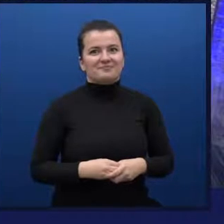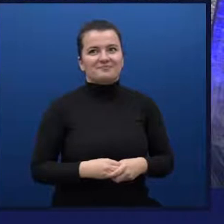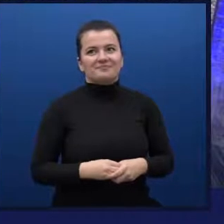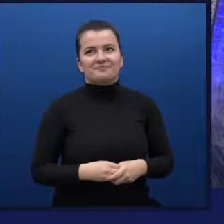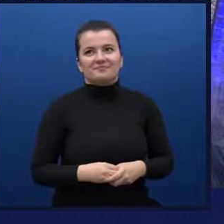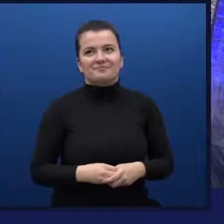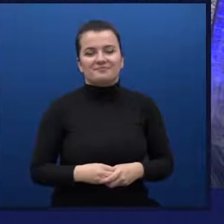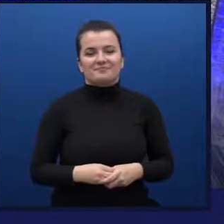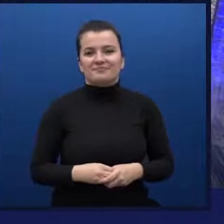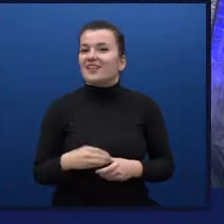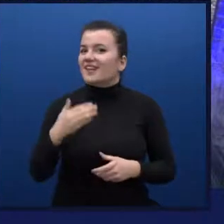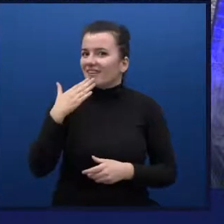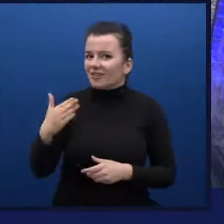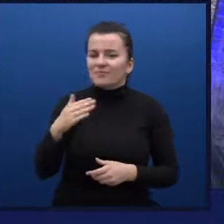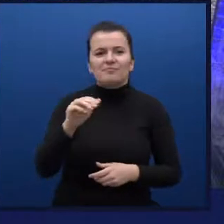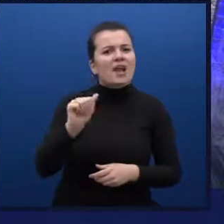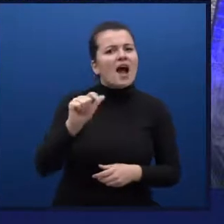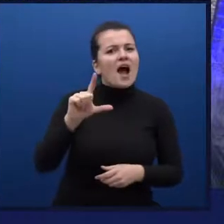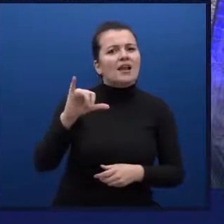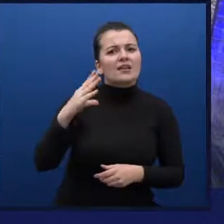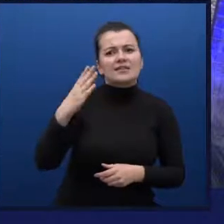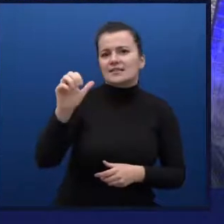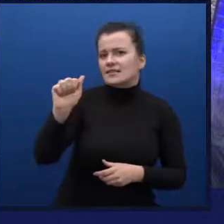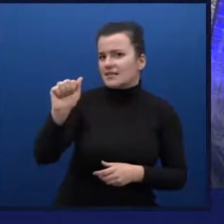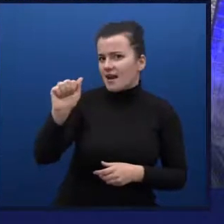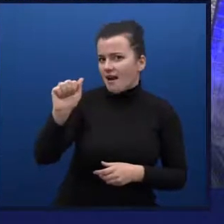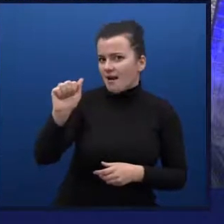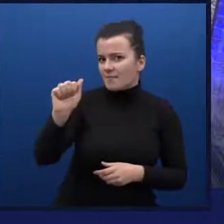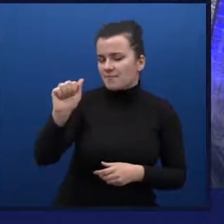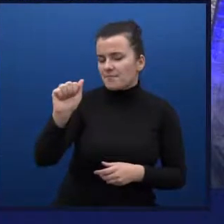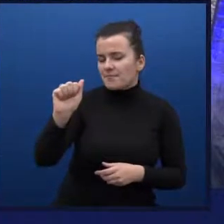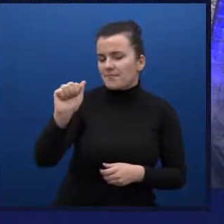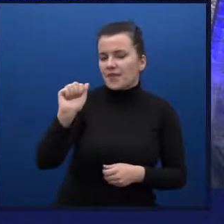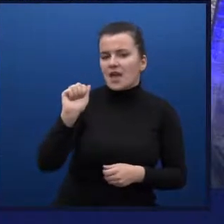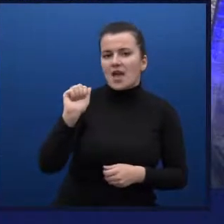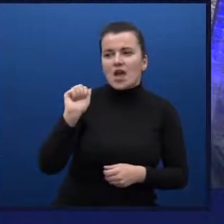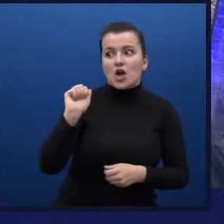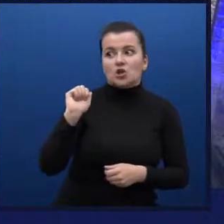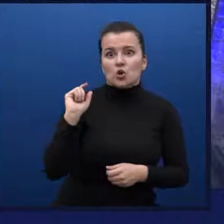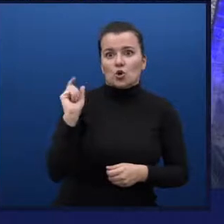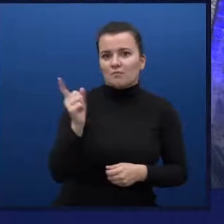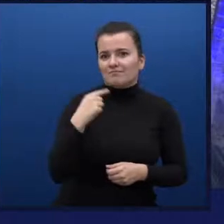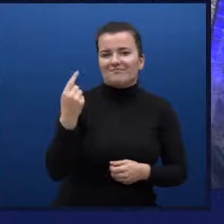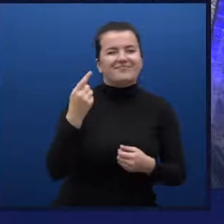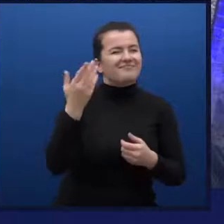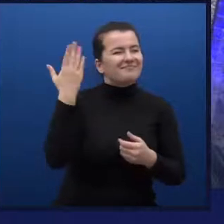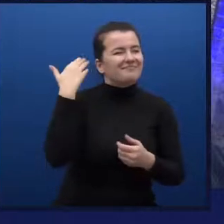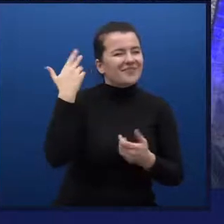Alicia, I guess that so we've talked about our beach thing.